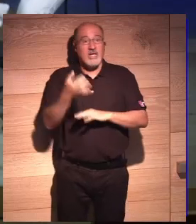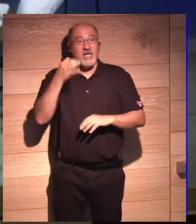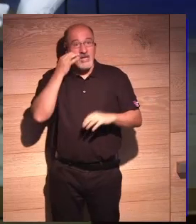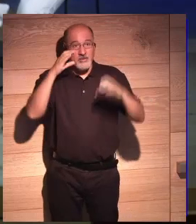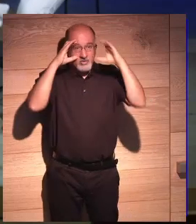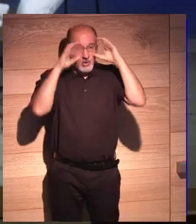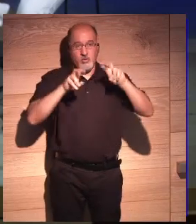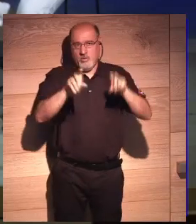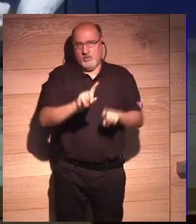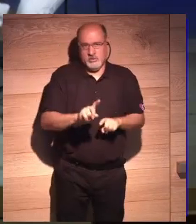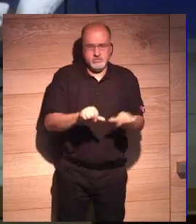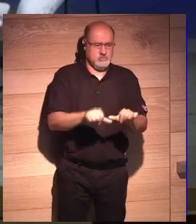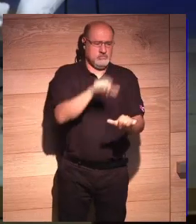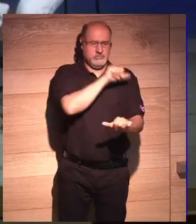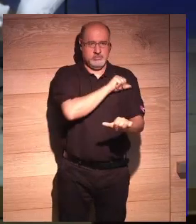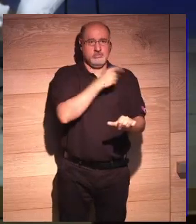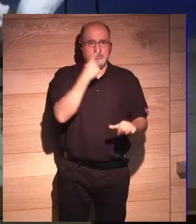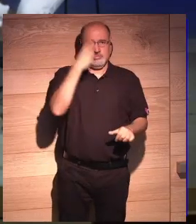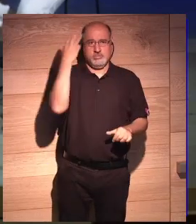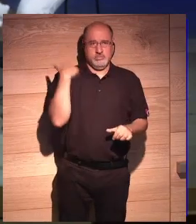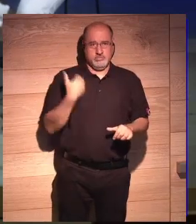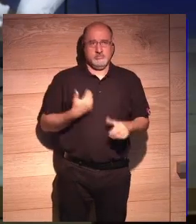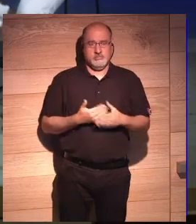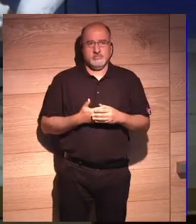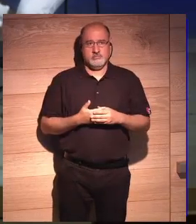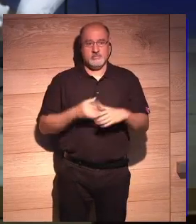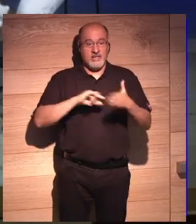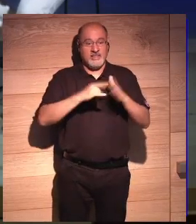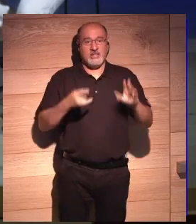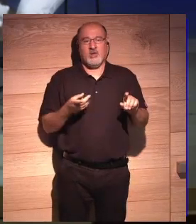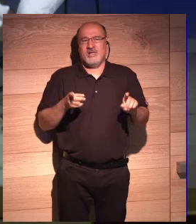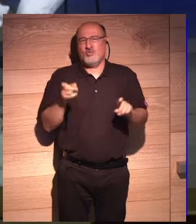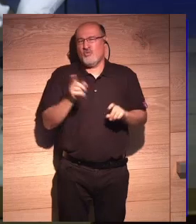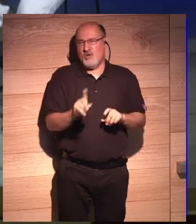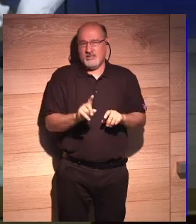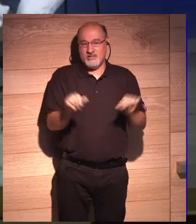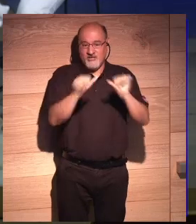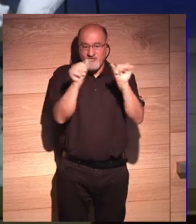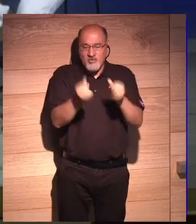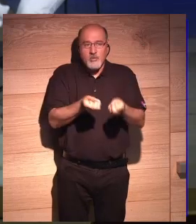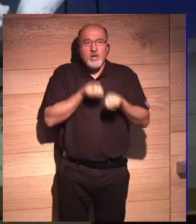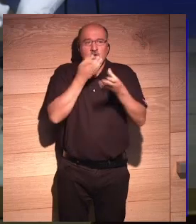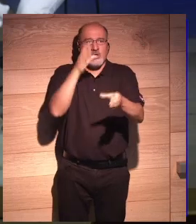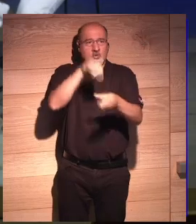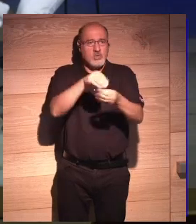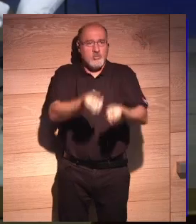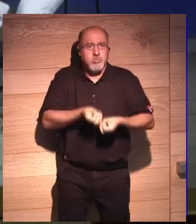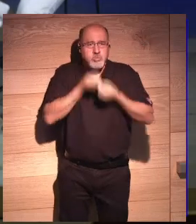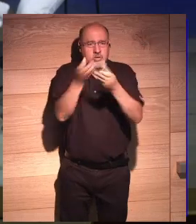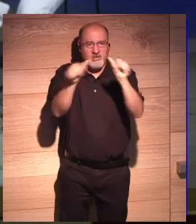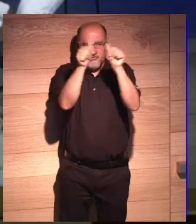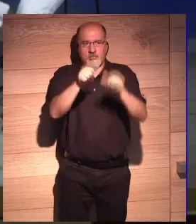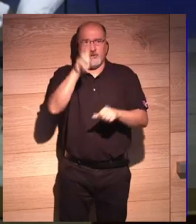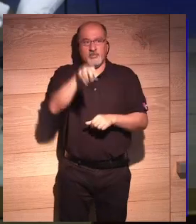to the market for 6 or 7 years, but virtual reality is not new, and it is not a technology in itself. It's a way to